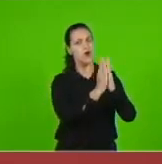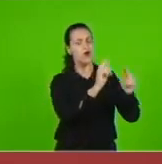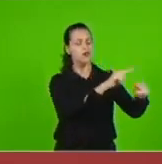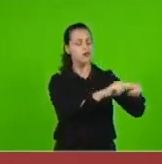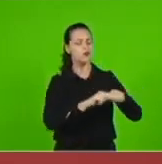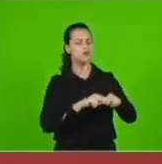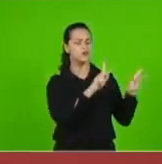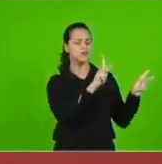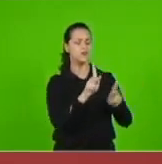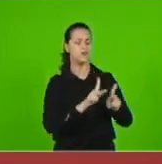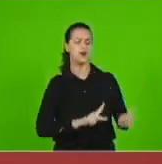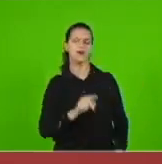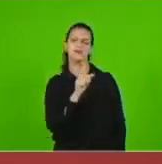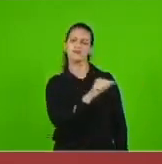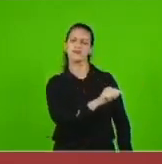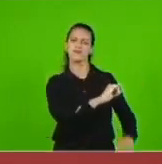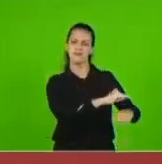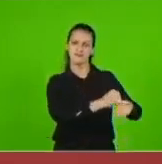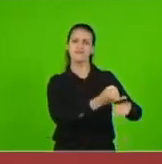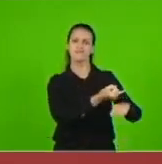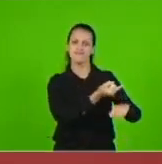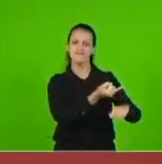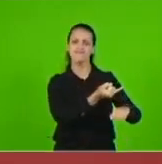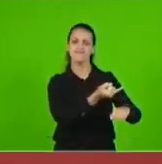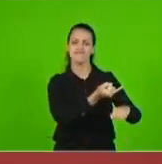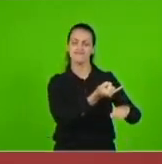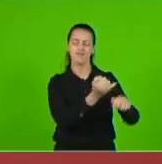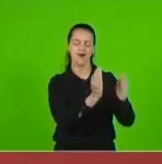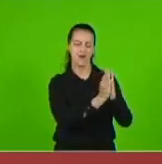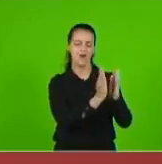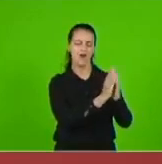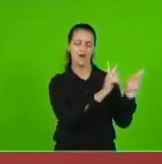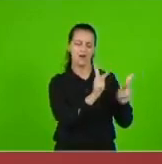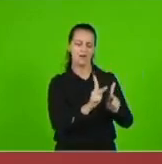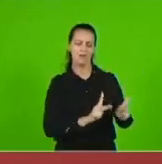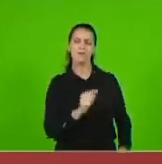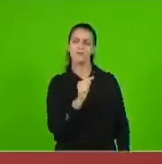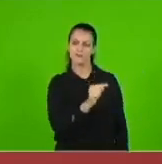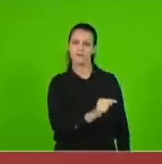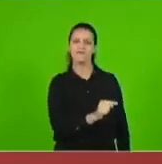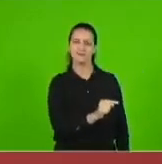pray for the peace of Jerusalem.